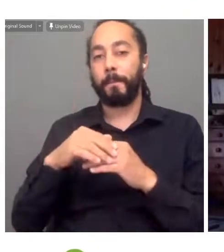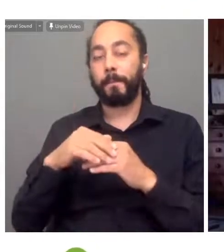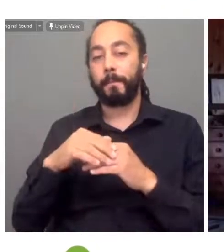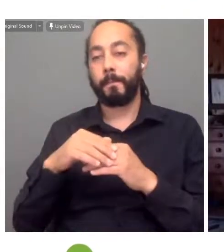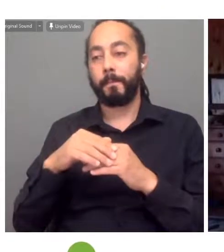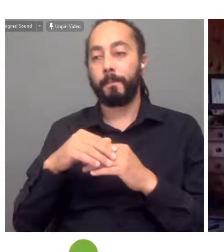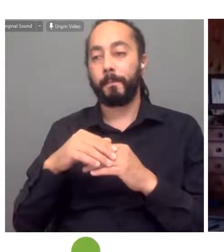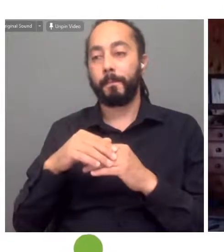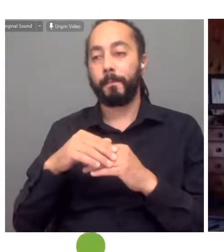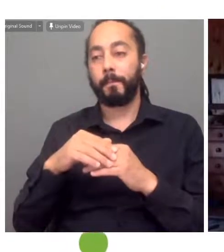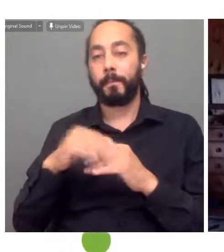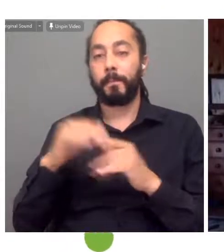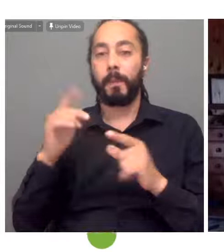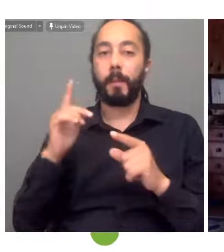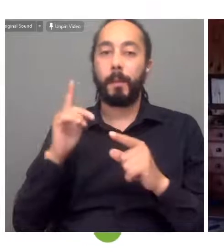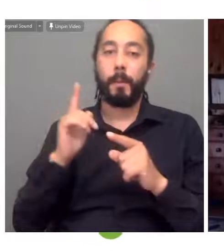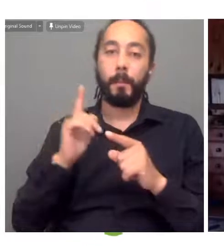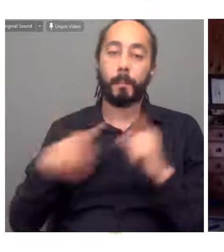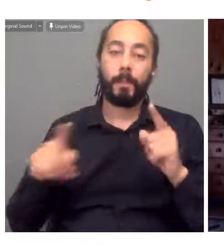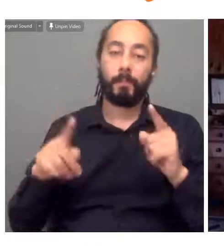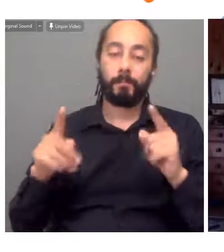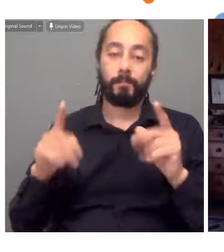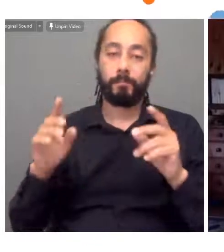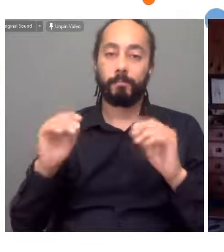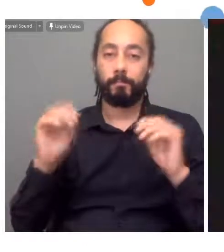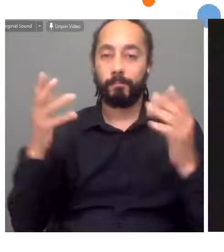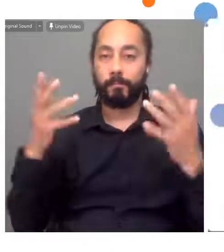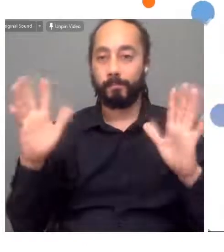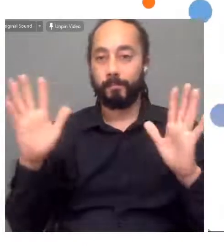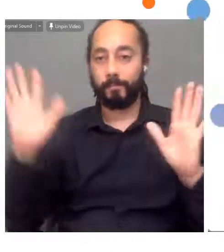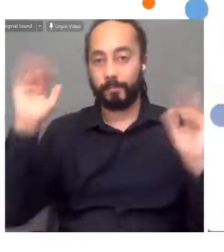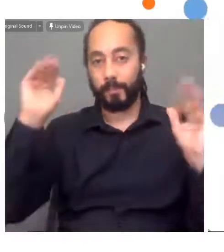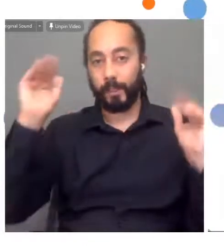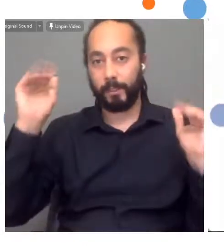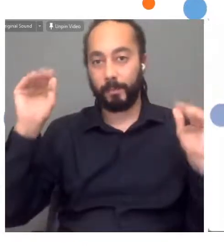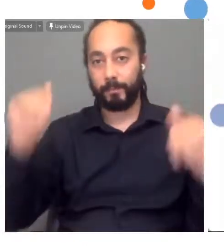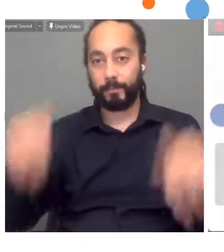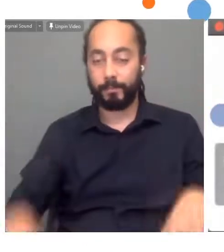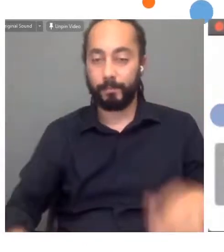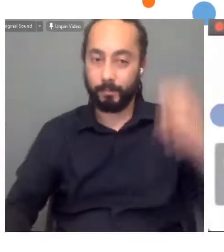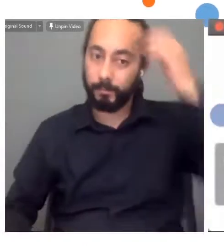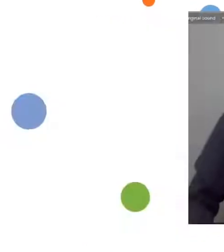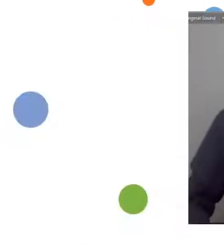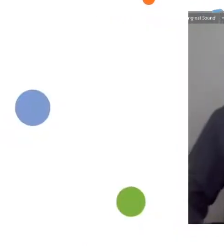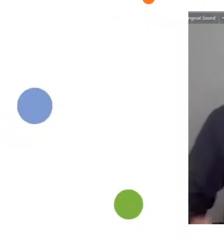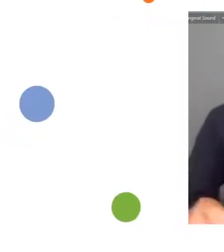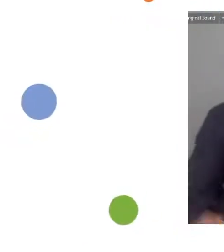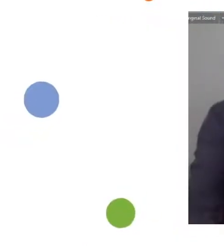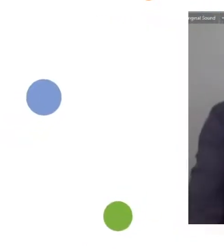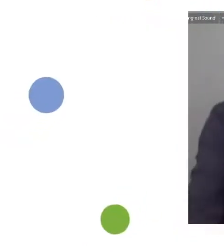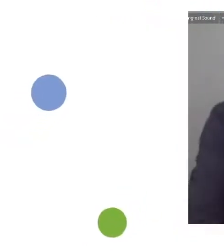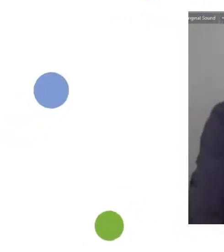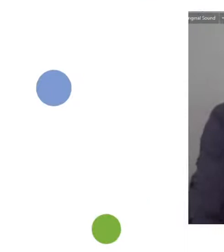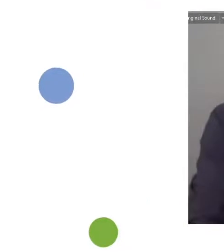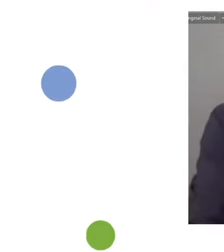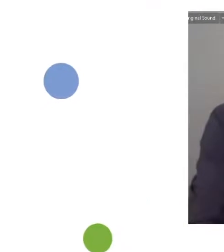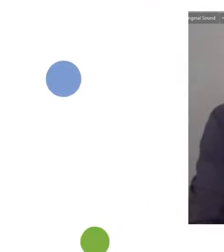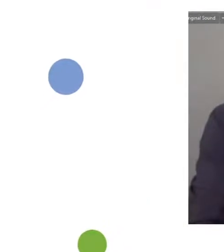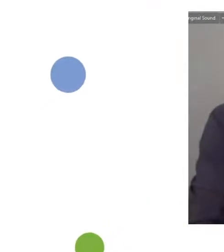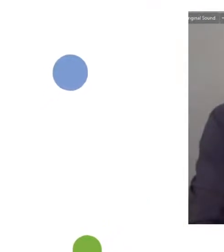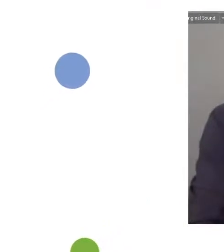a non-participation by any of us. Bye-bye, everybody. Thank you very much, Robert. Bye, Minister. Thank you.